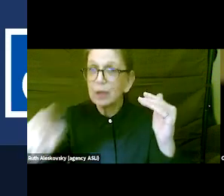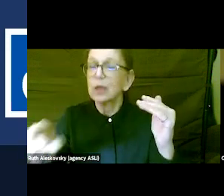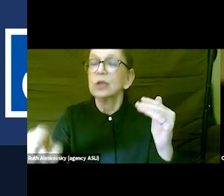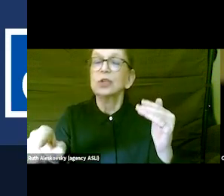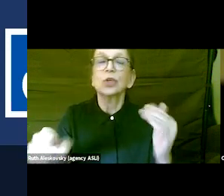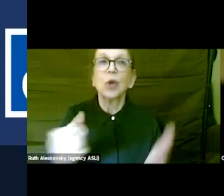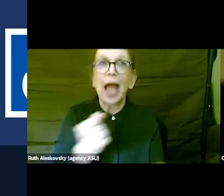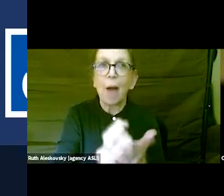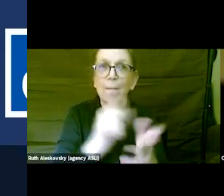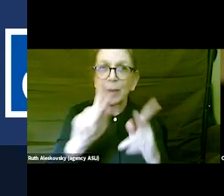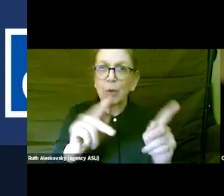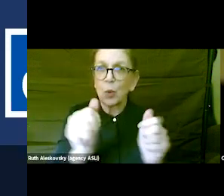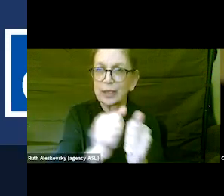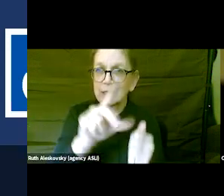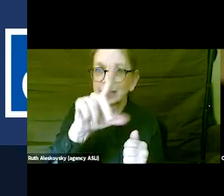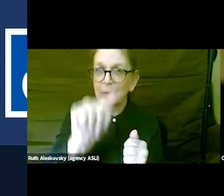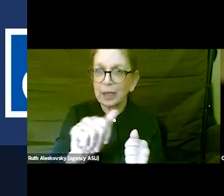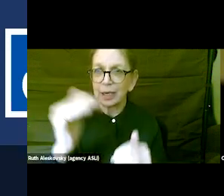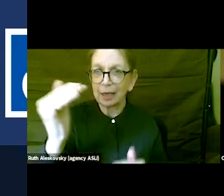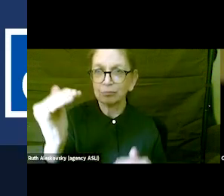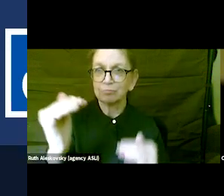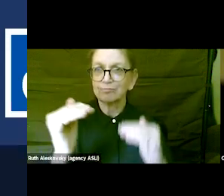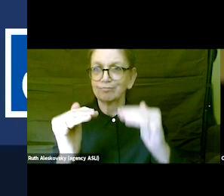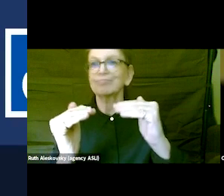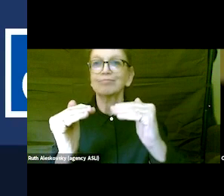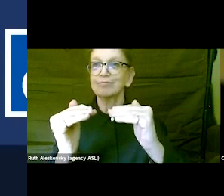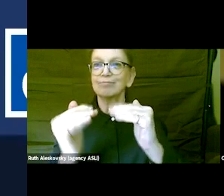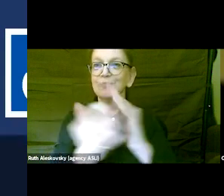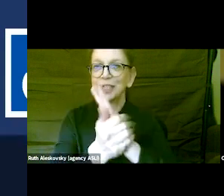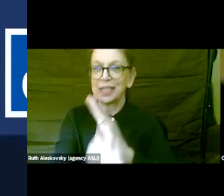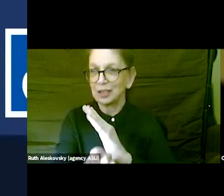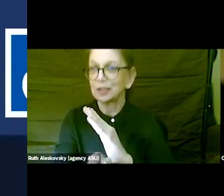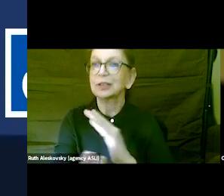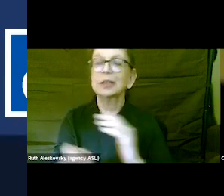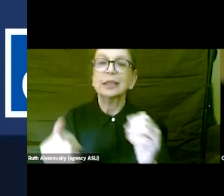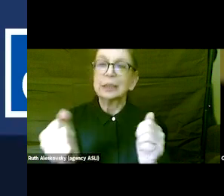digital divide by providing this useful service.